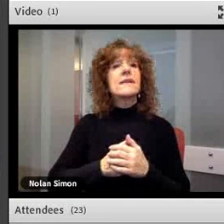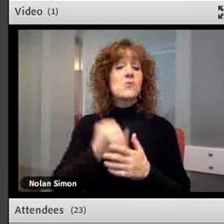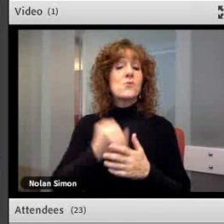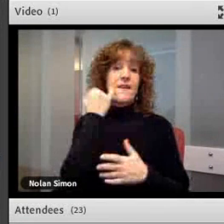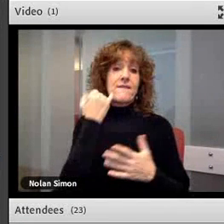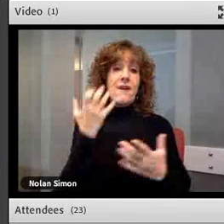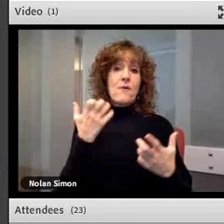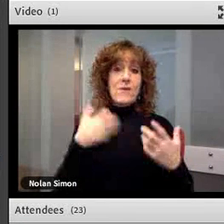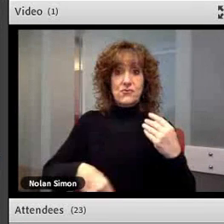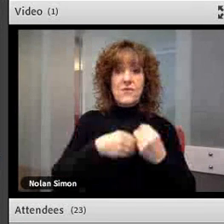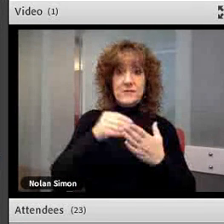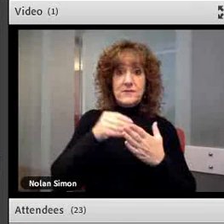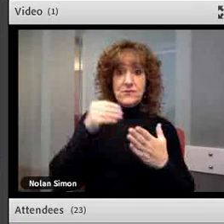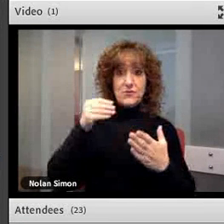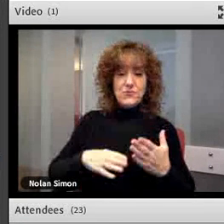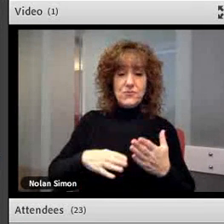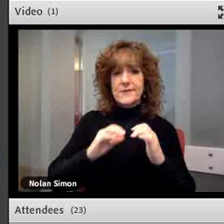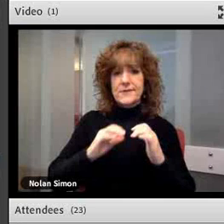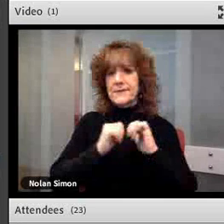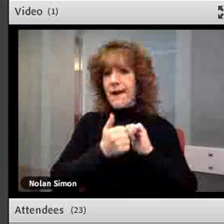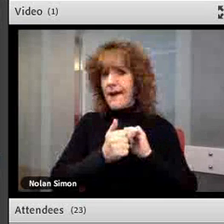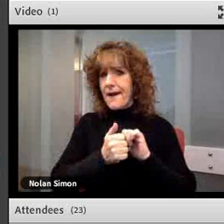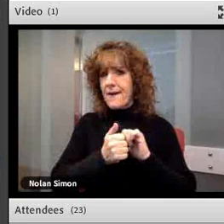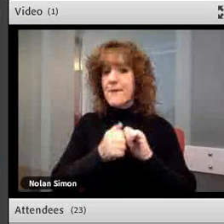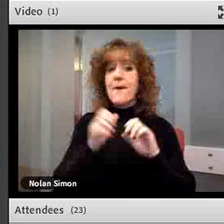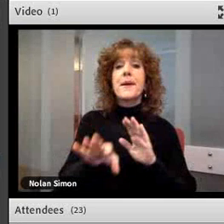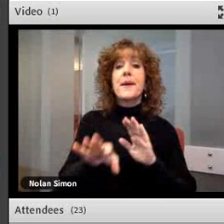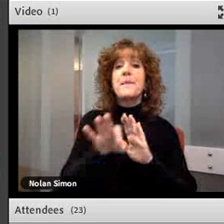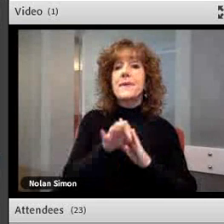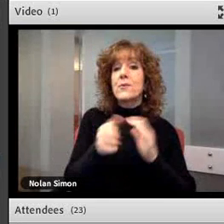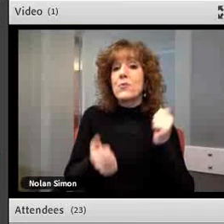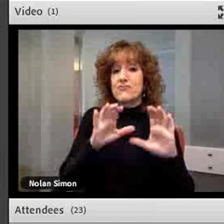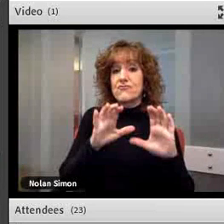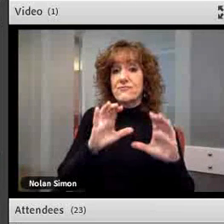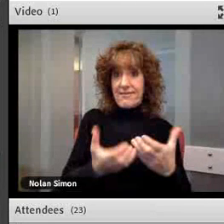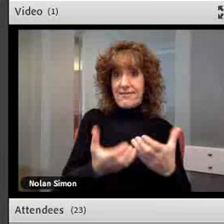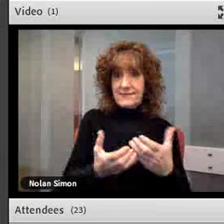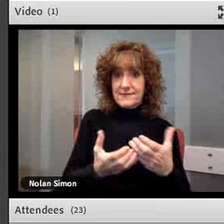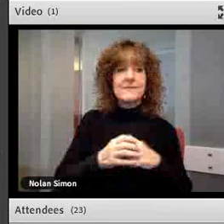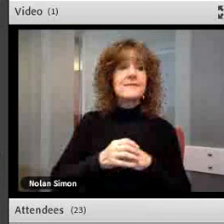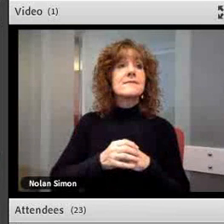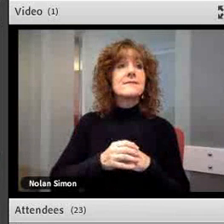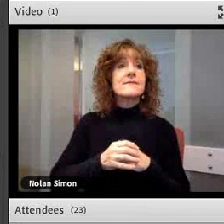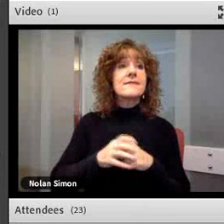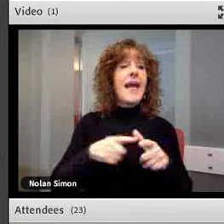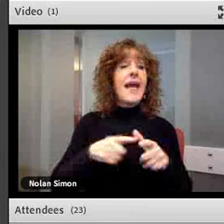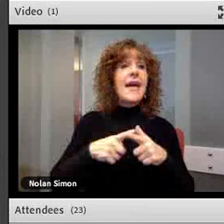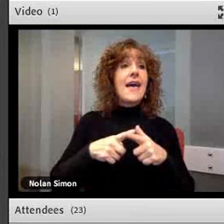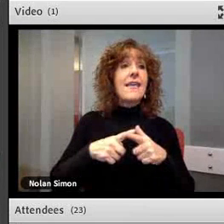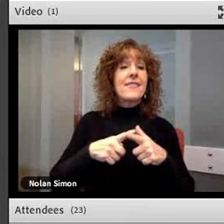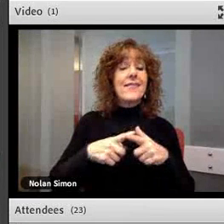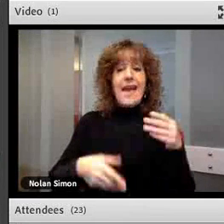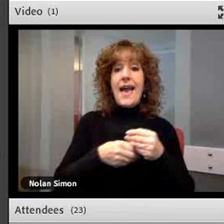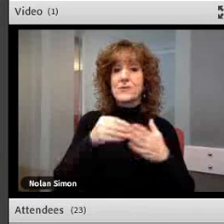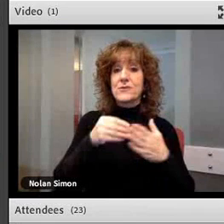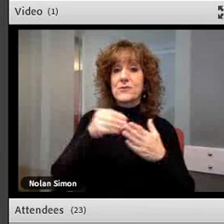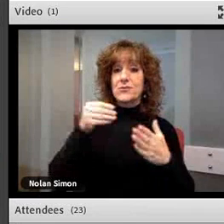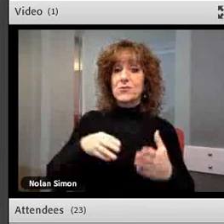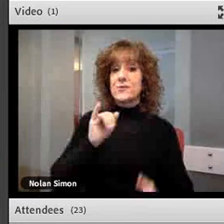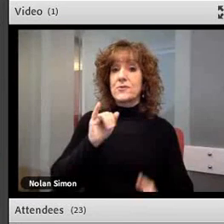So if I want to add students, what I can do is I can choose what class I do, and then I put in the student